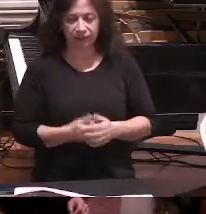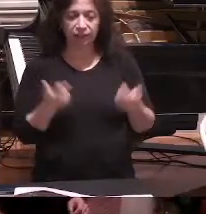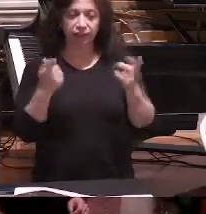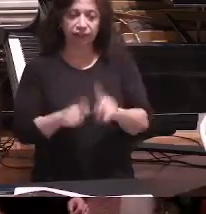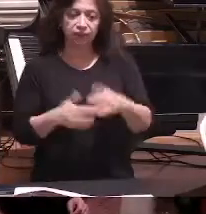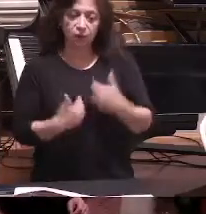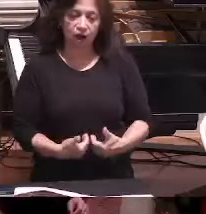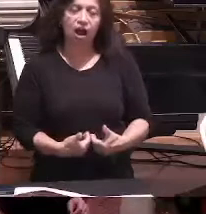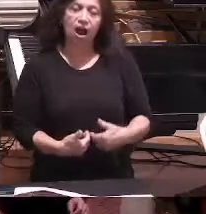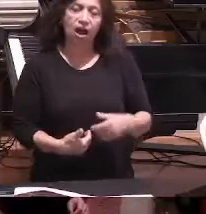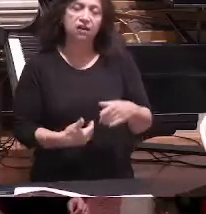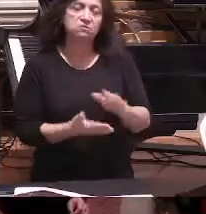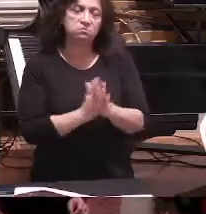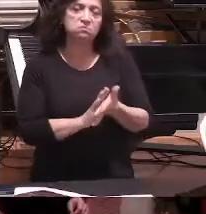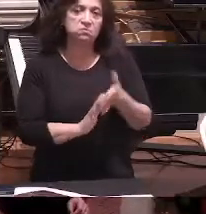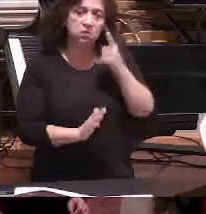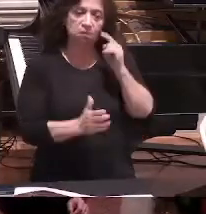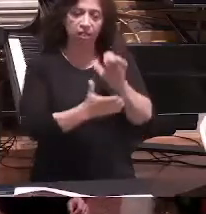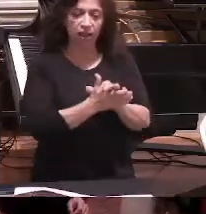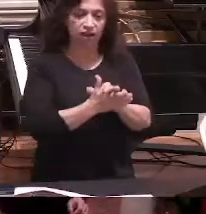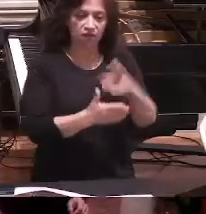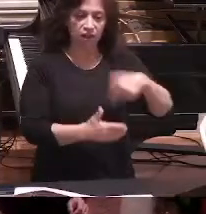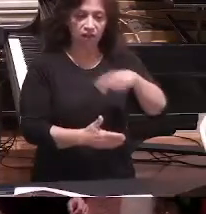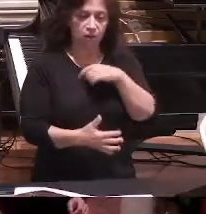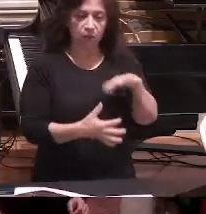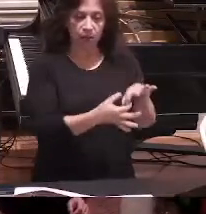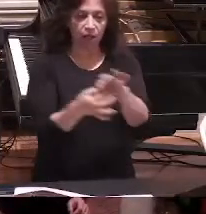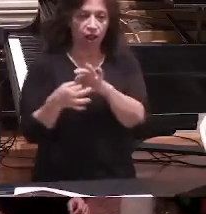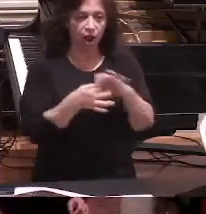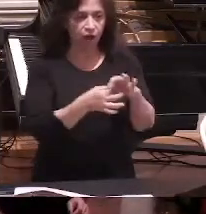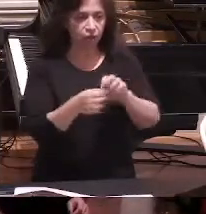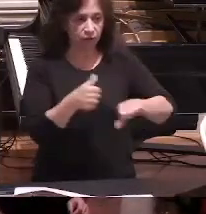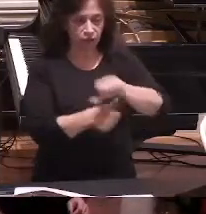I have come to believe we belong to one another,